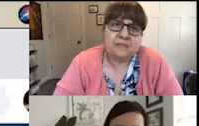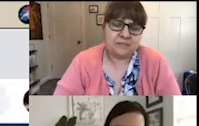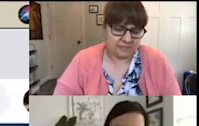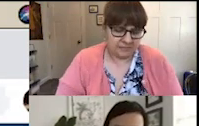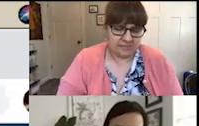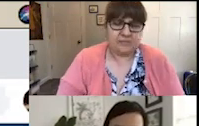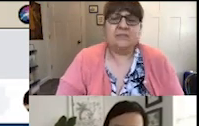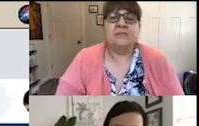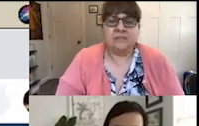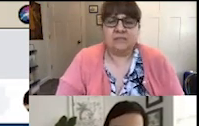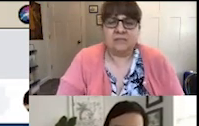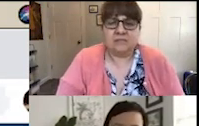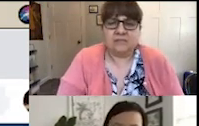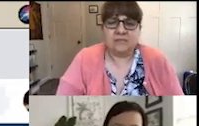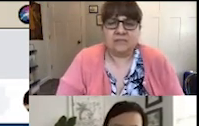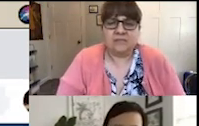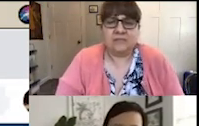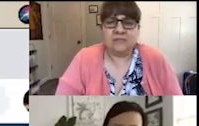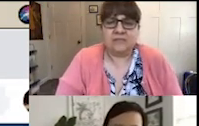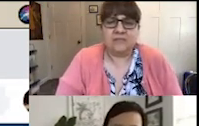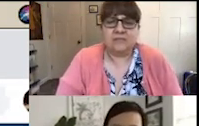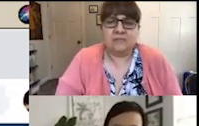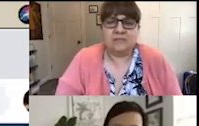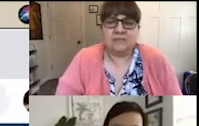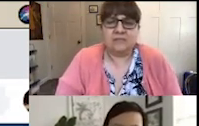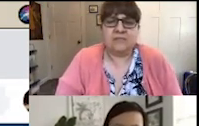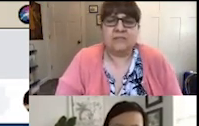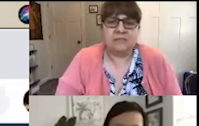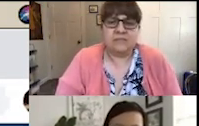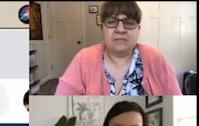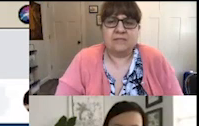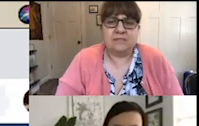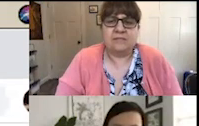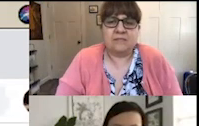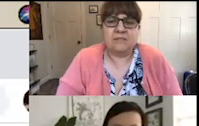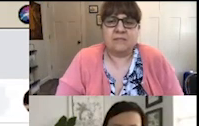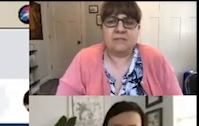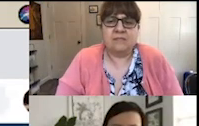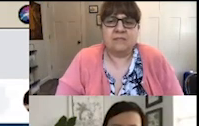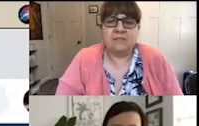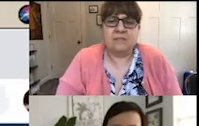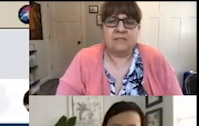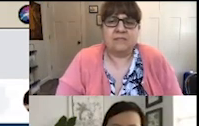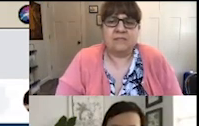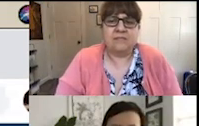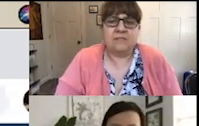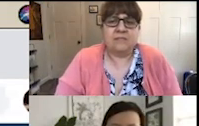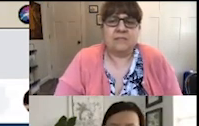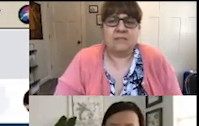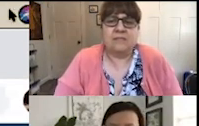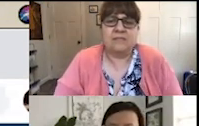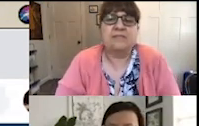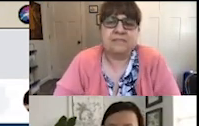power structures in the work and in the work that's happening in the design studio.